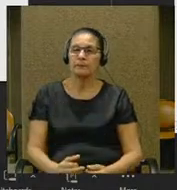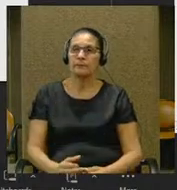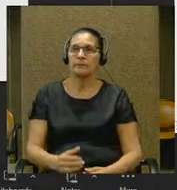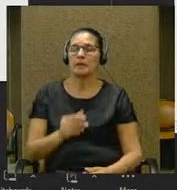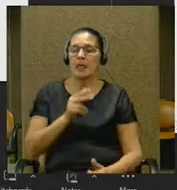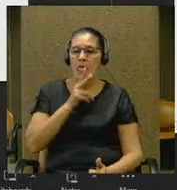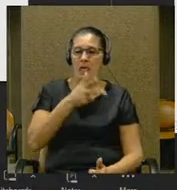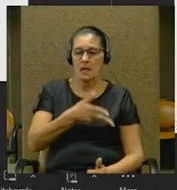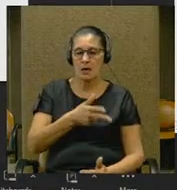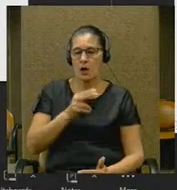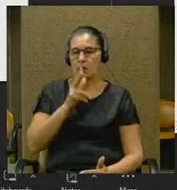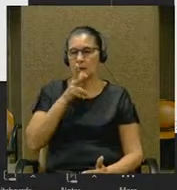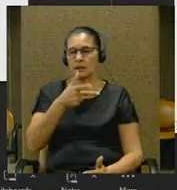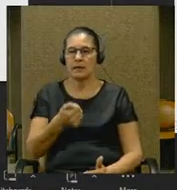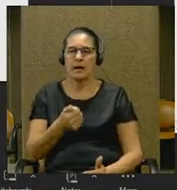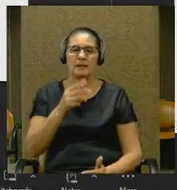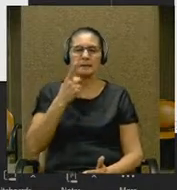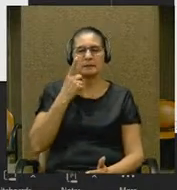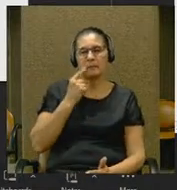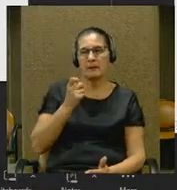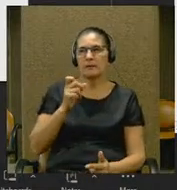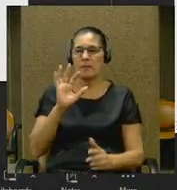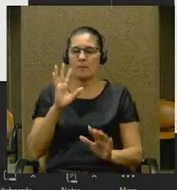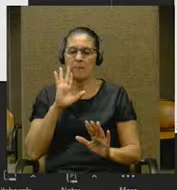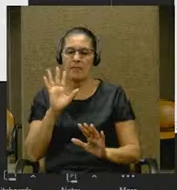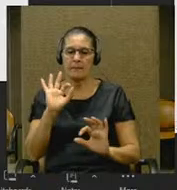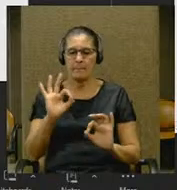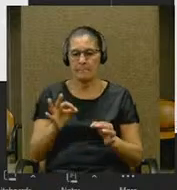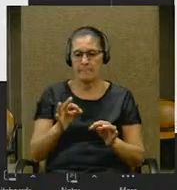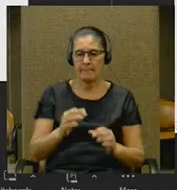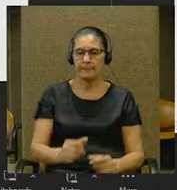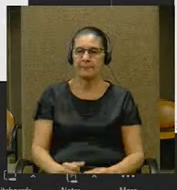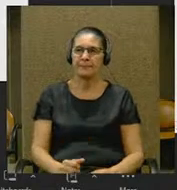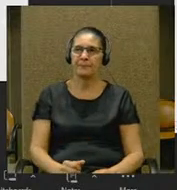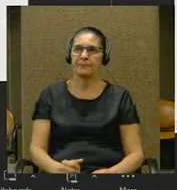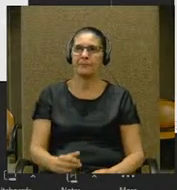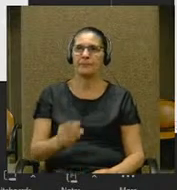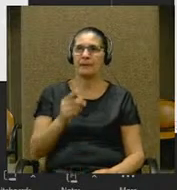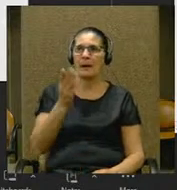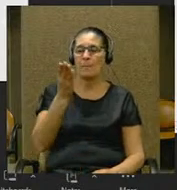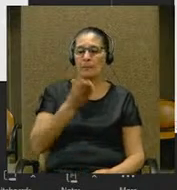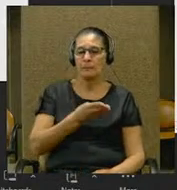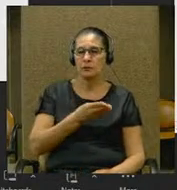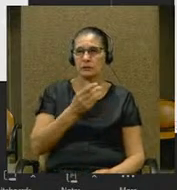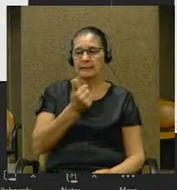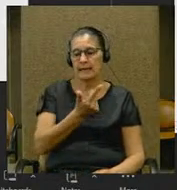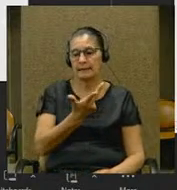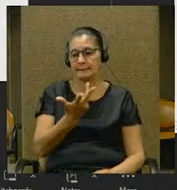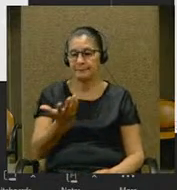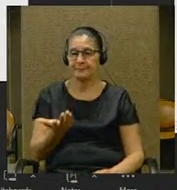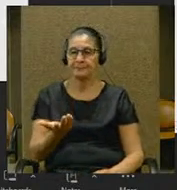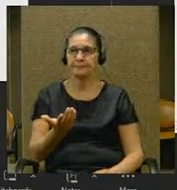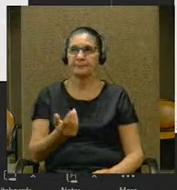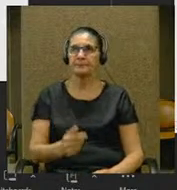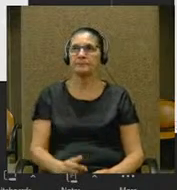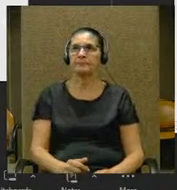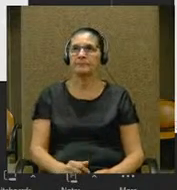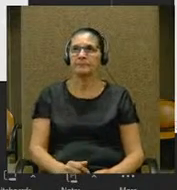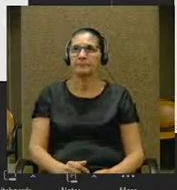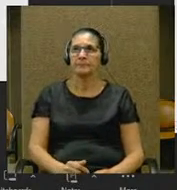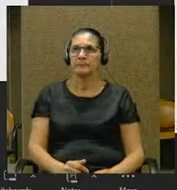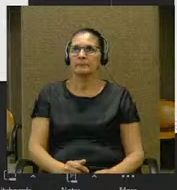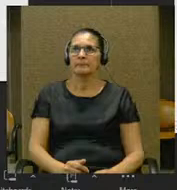brothers, parents. These are the numbers that I will be talking about are really